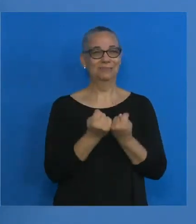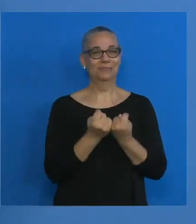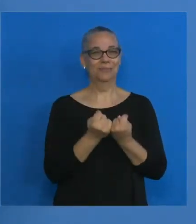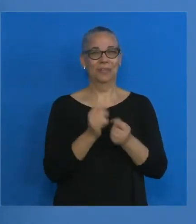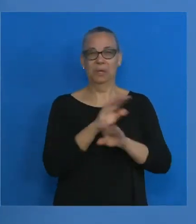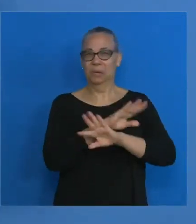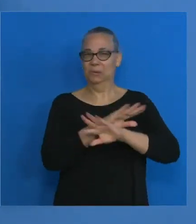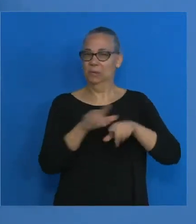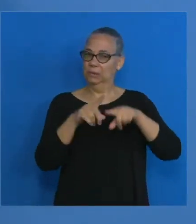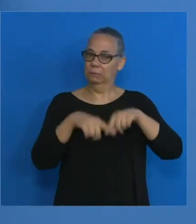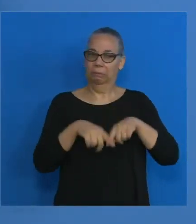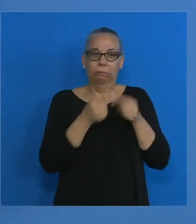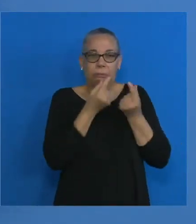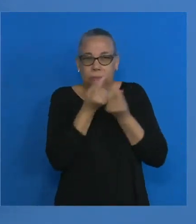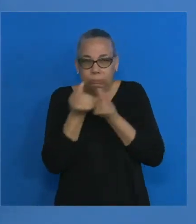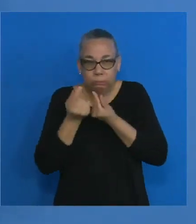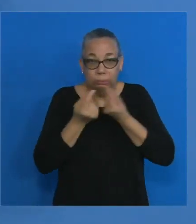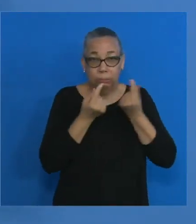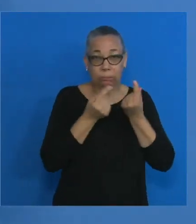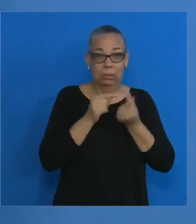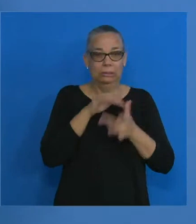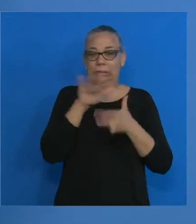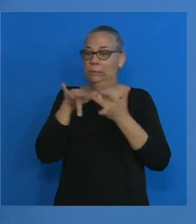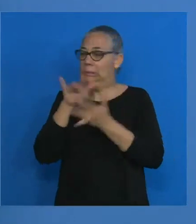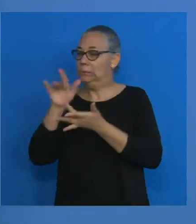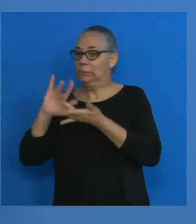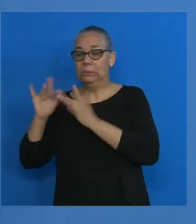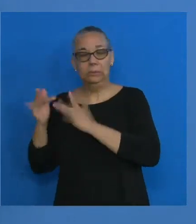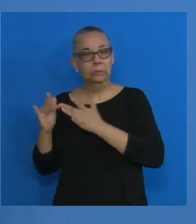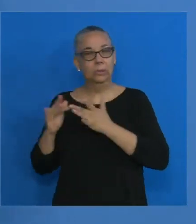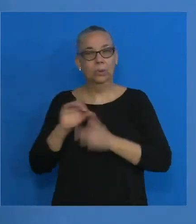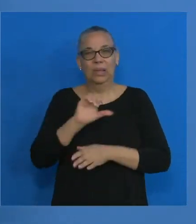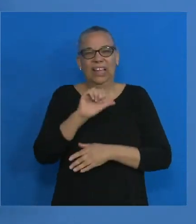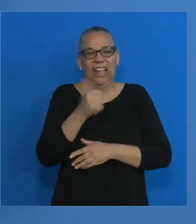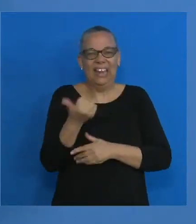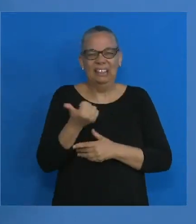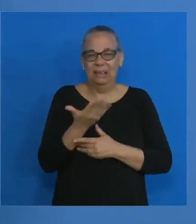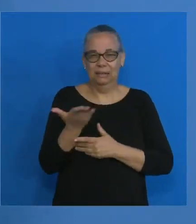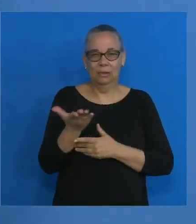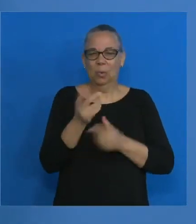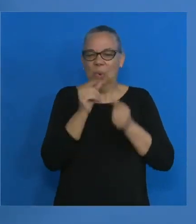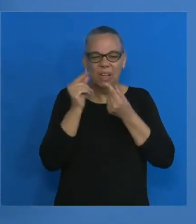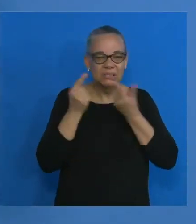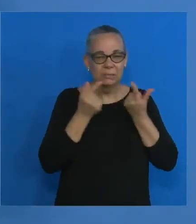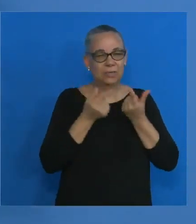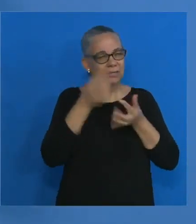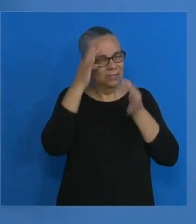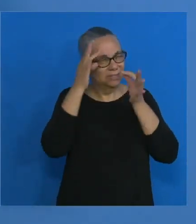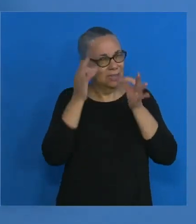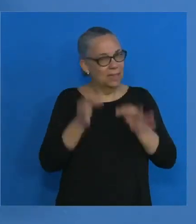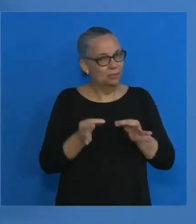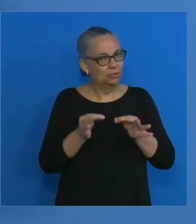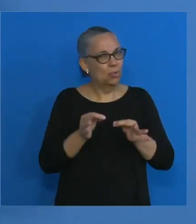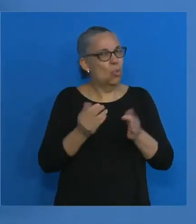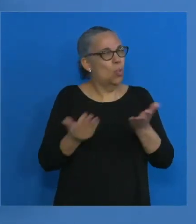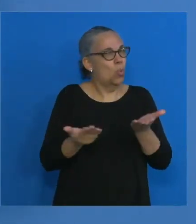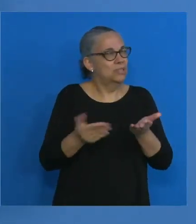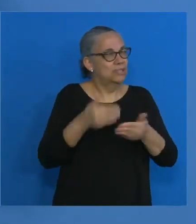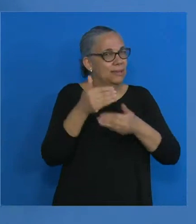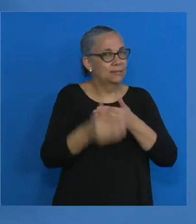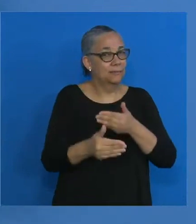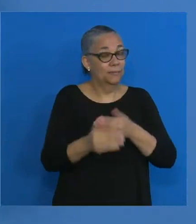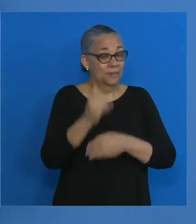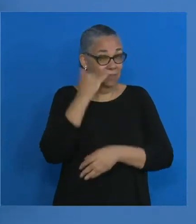on rumor, social media, or any of those other things on Instagram, etc., to determine your next steps. If you are